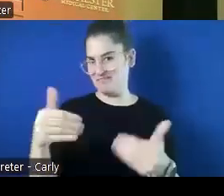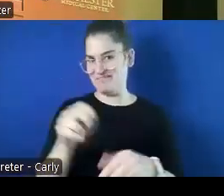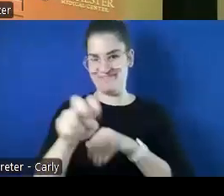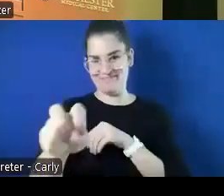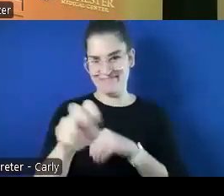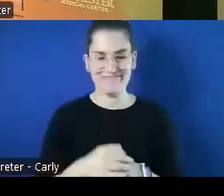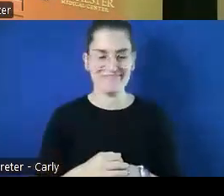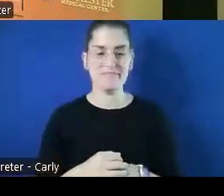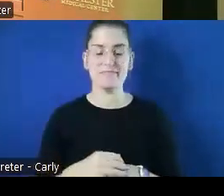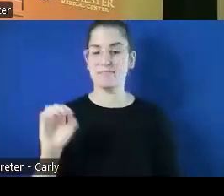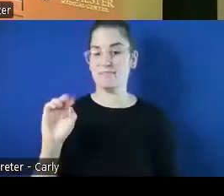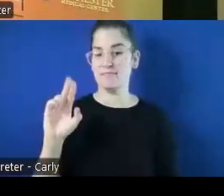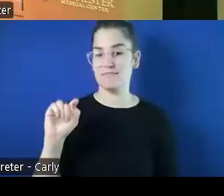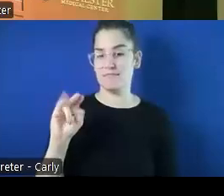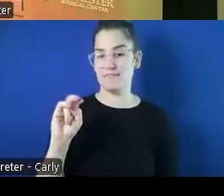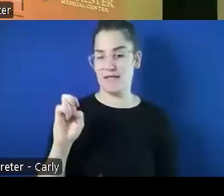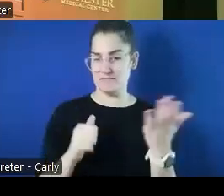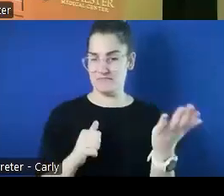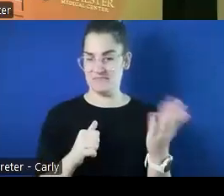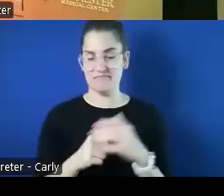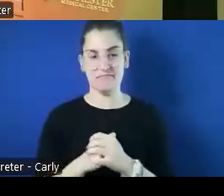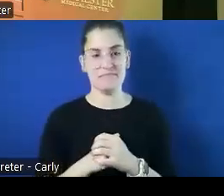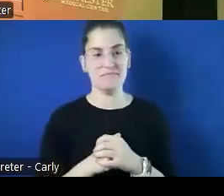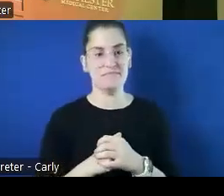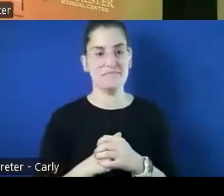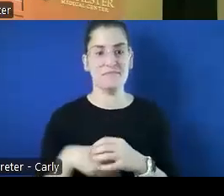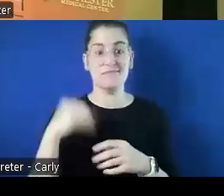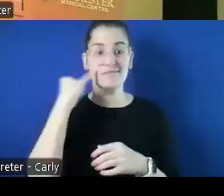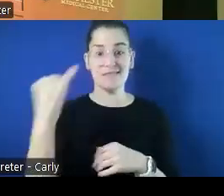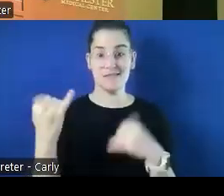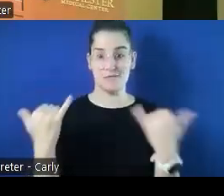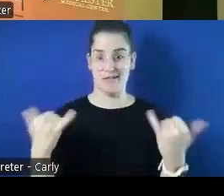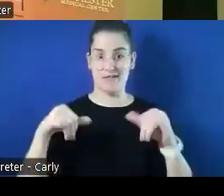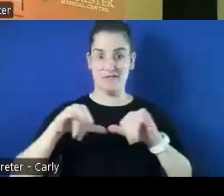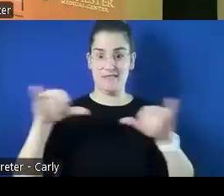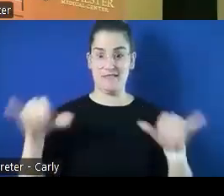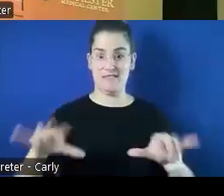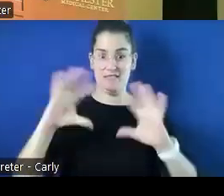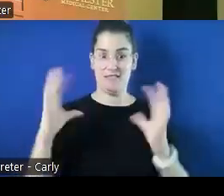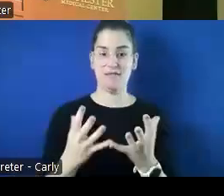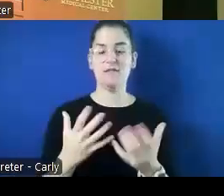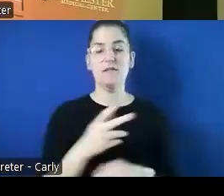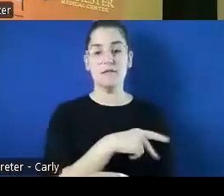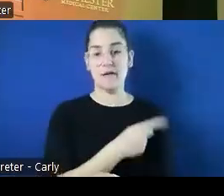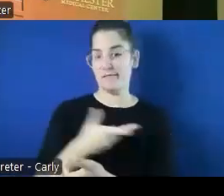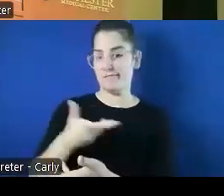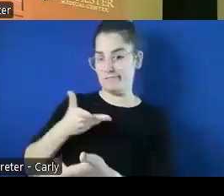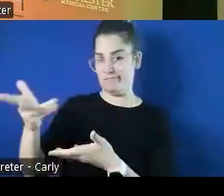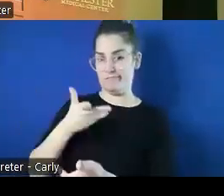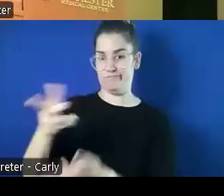outline. I want to introduce you to the idea that currently we have a system in which our patients have interactions with law